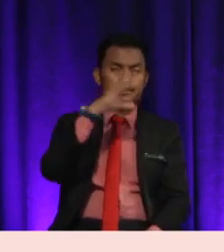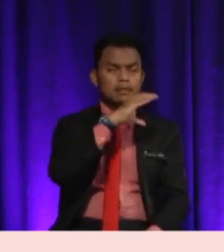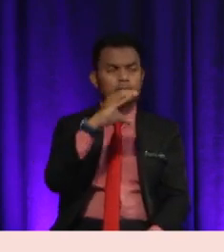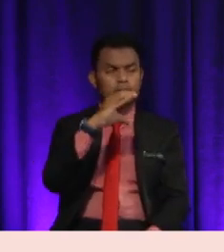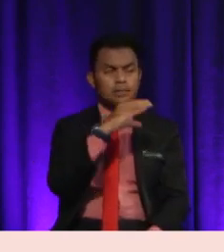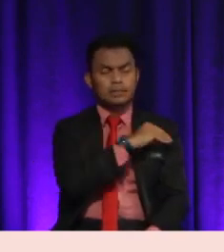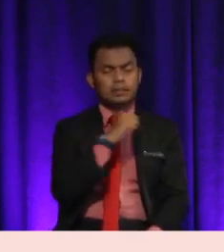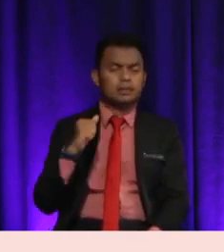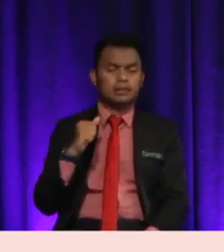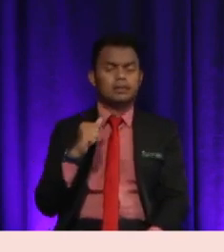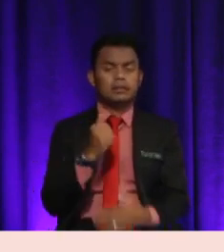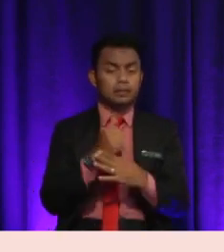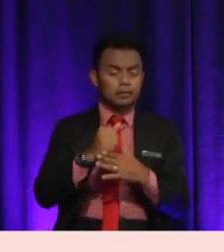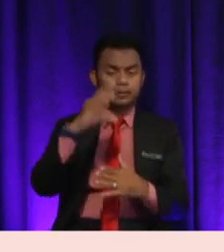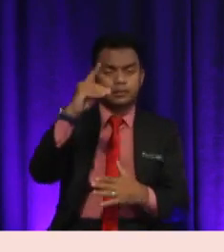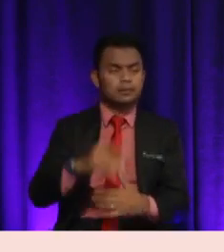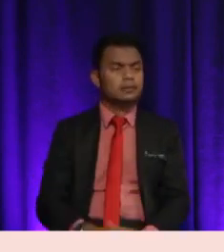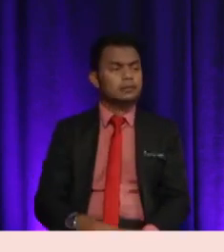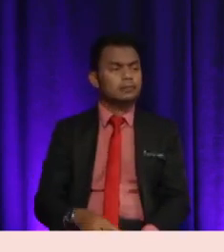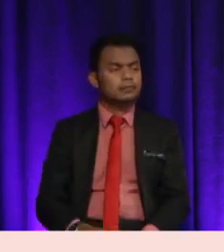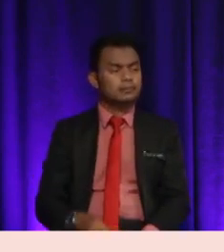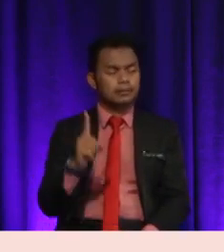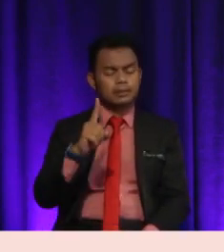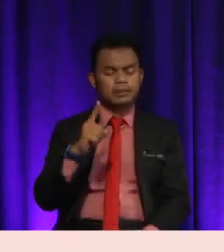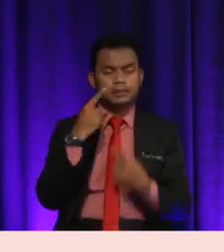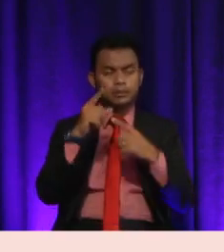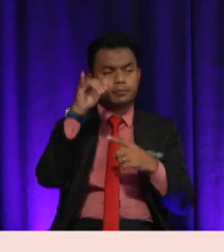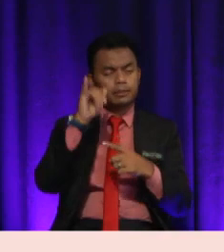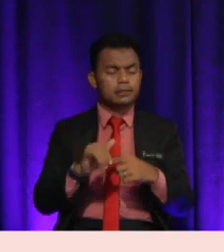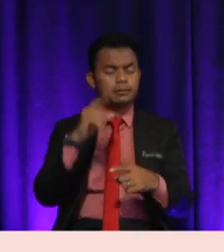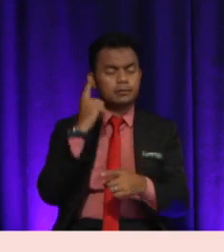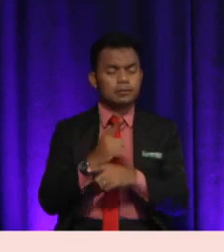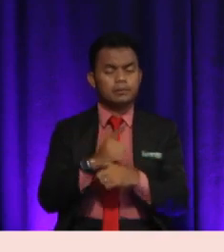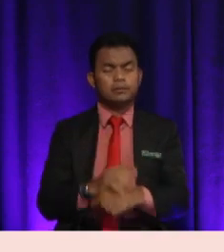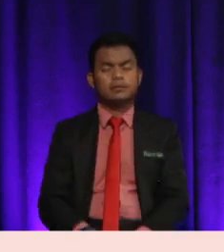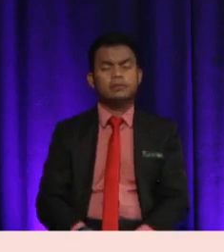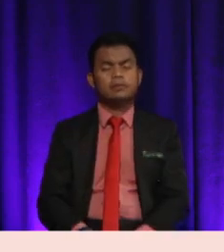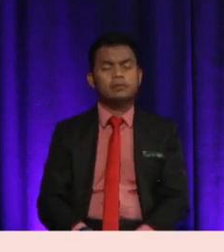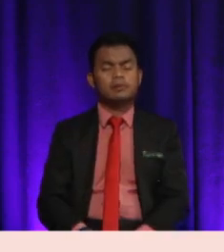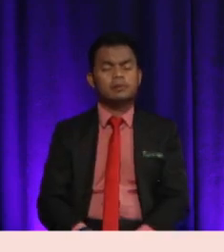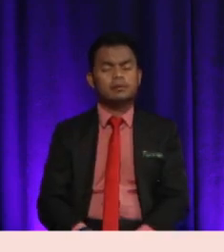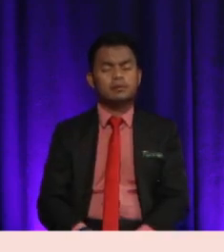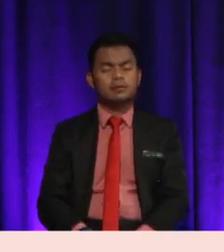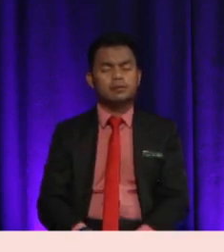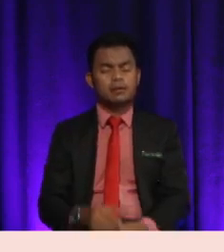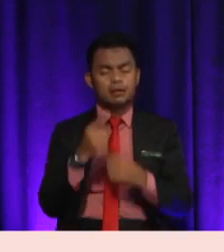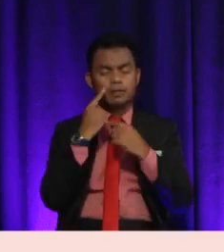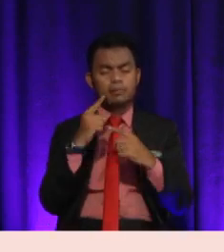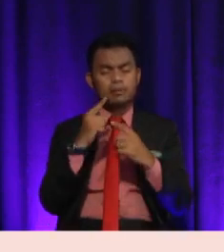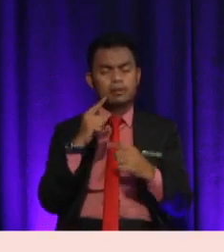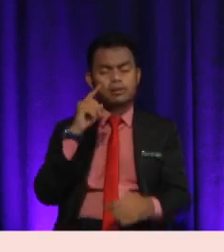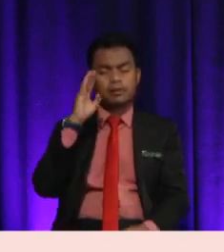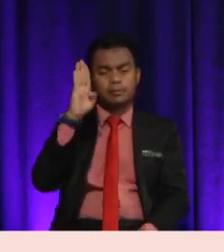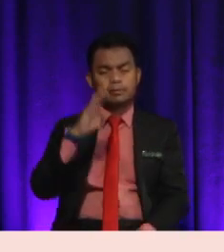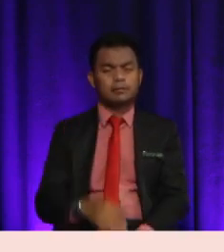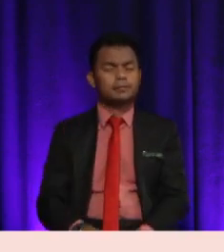best answer, Rashada? The best answer would be D. She needed to adjust her spending if she is to